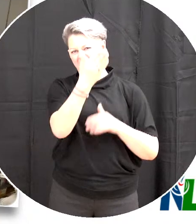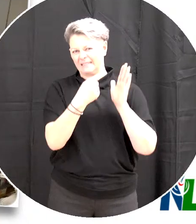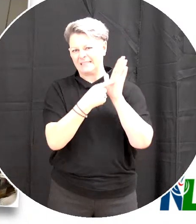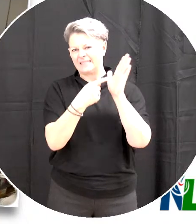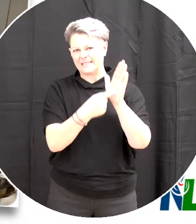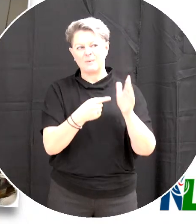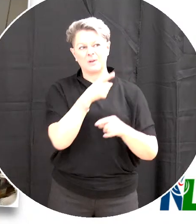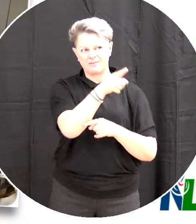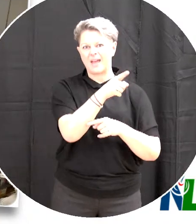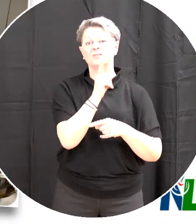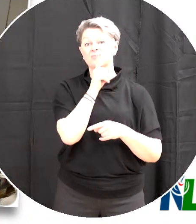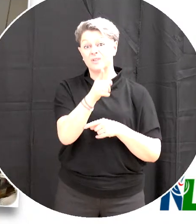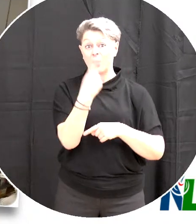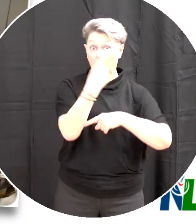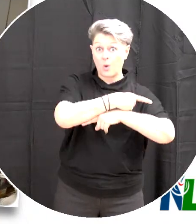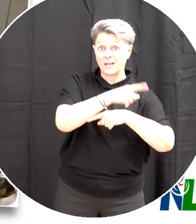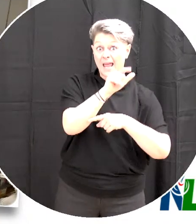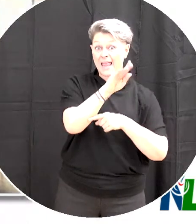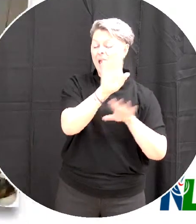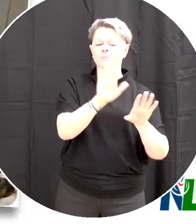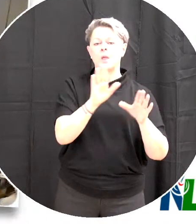over a 2-day period.